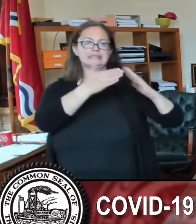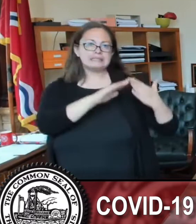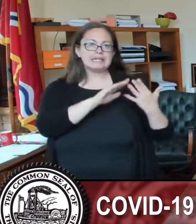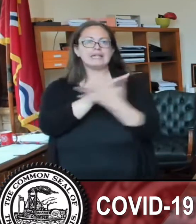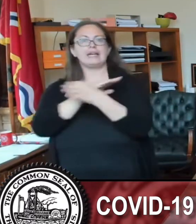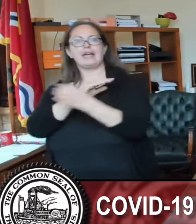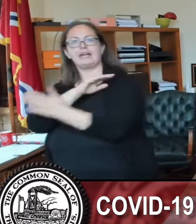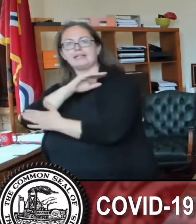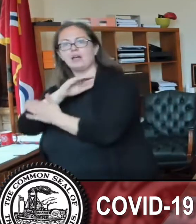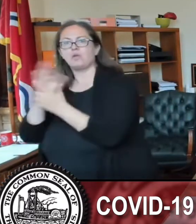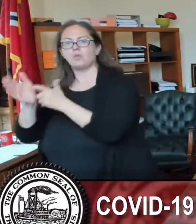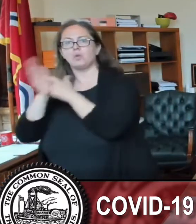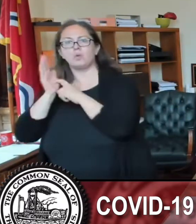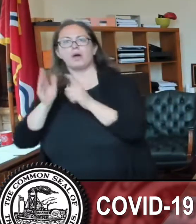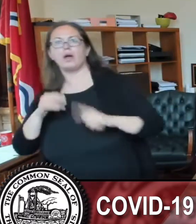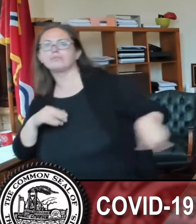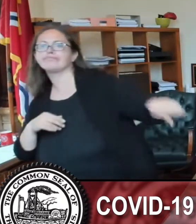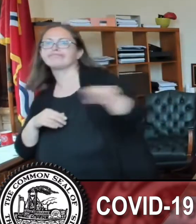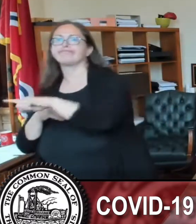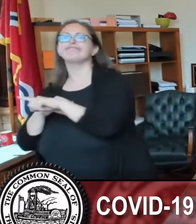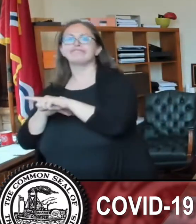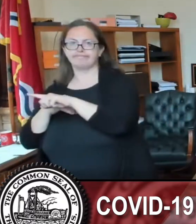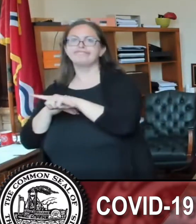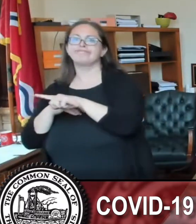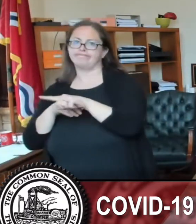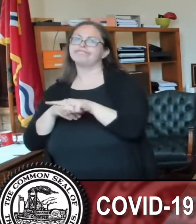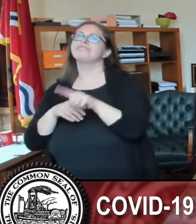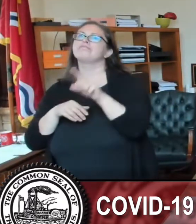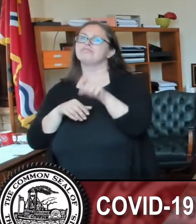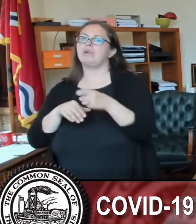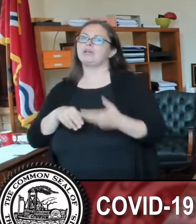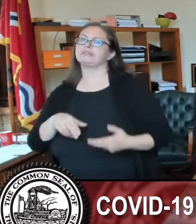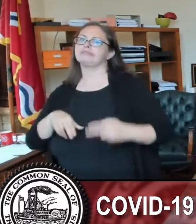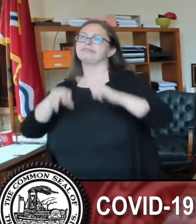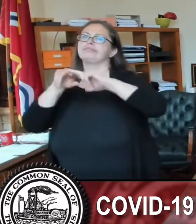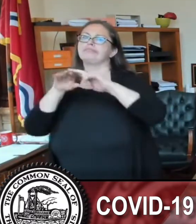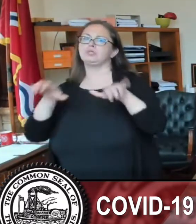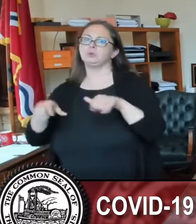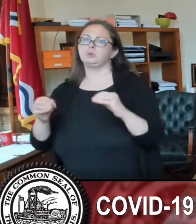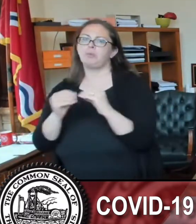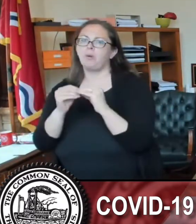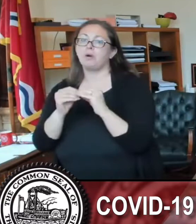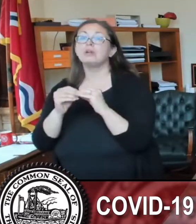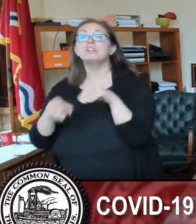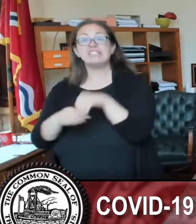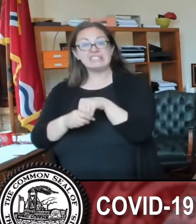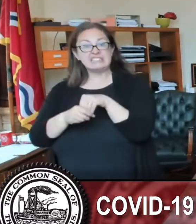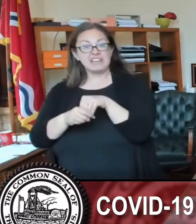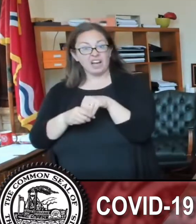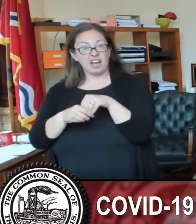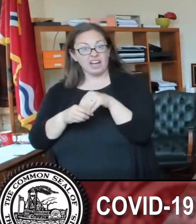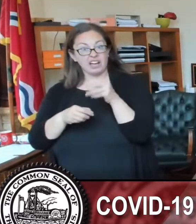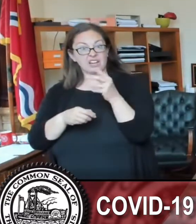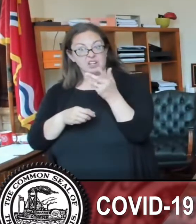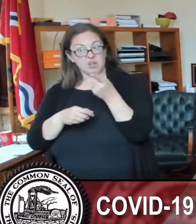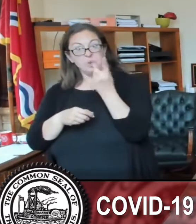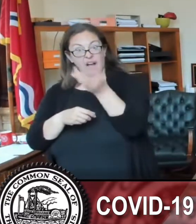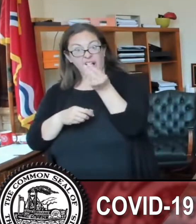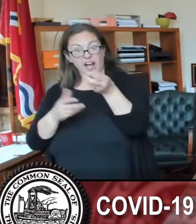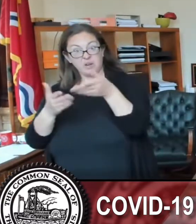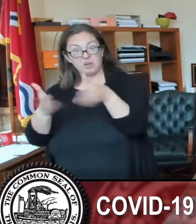requiring all of you to do a little more. Wear a mask if you're inside in public